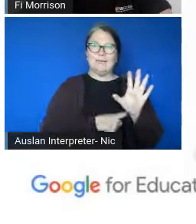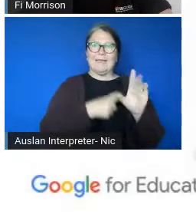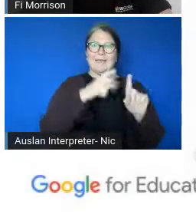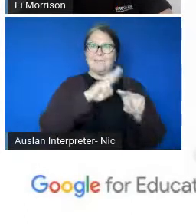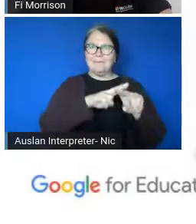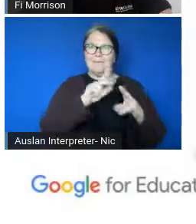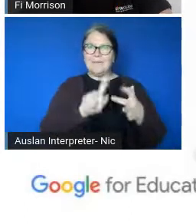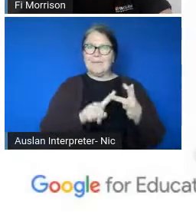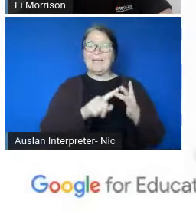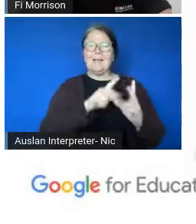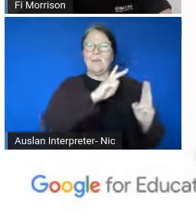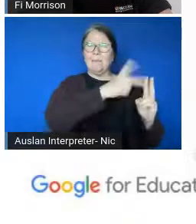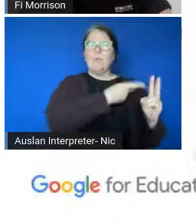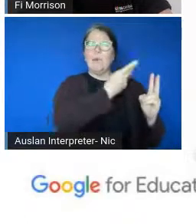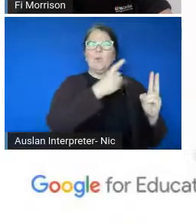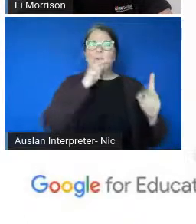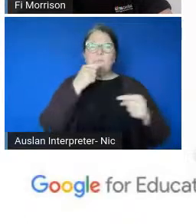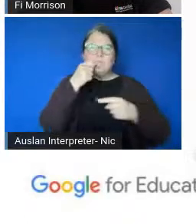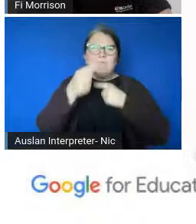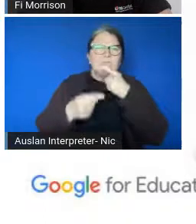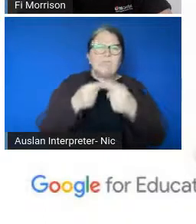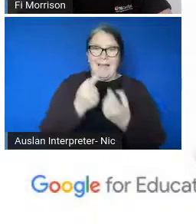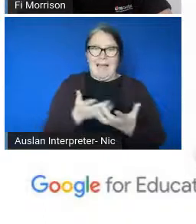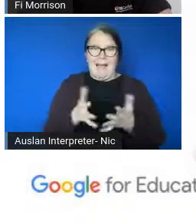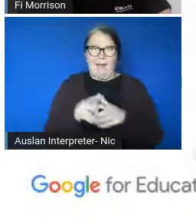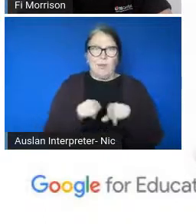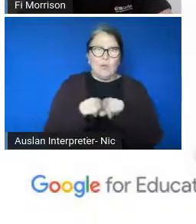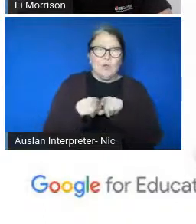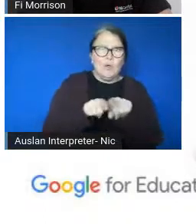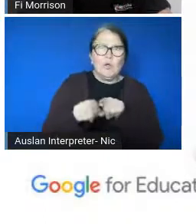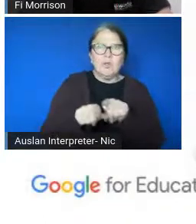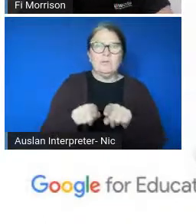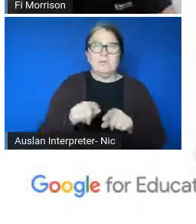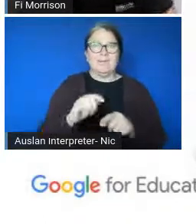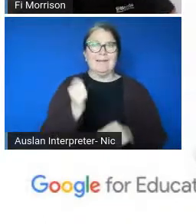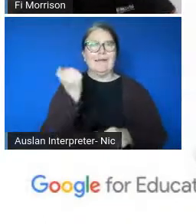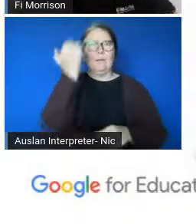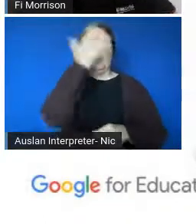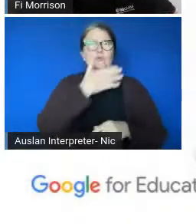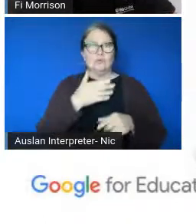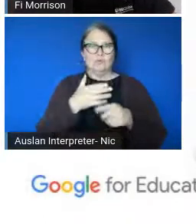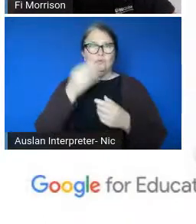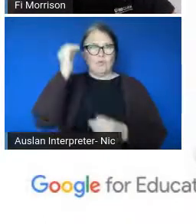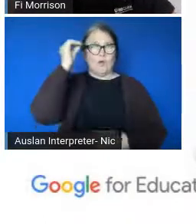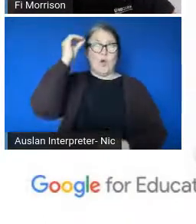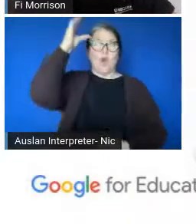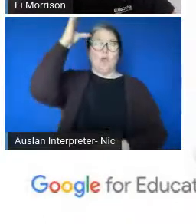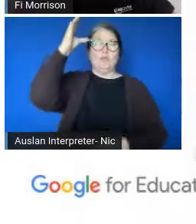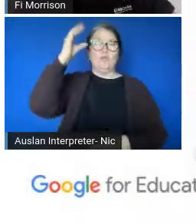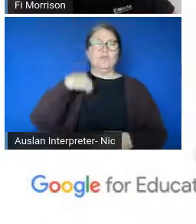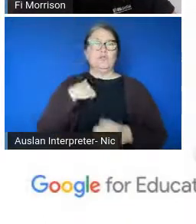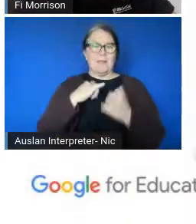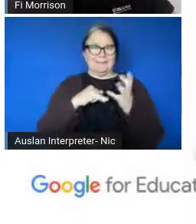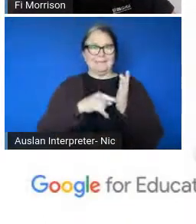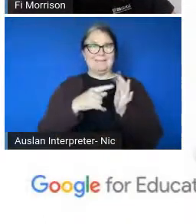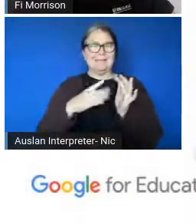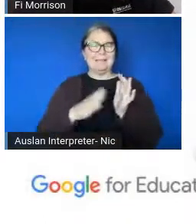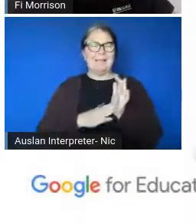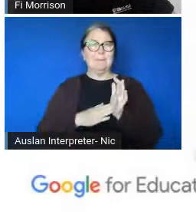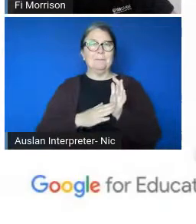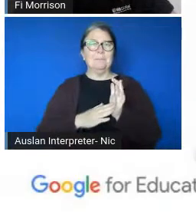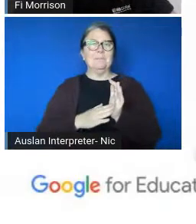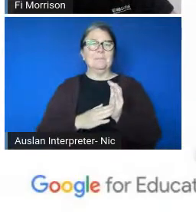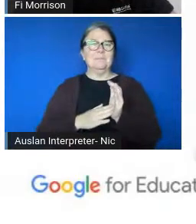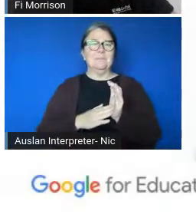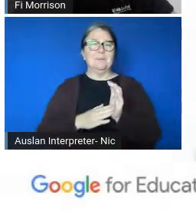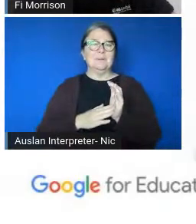learning, the incredible learning and the incredible Indigenous knowledge that STEM is built upon. So in terms of the